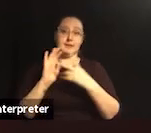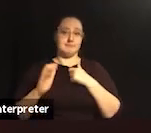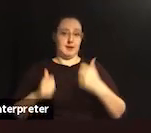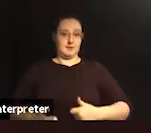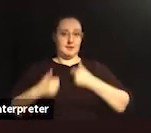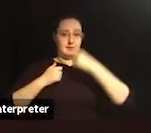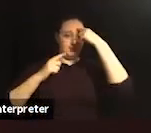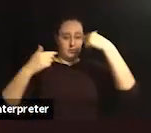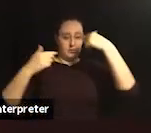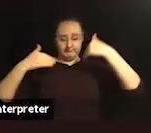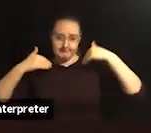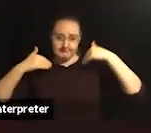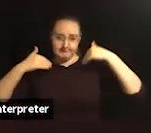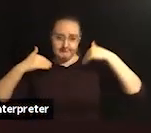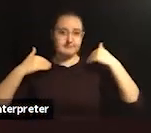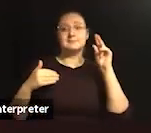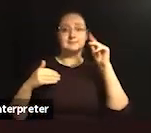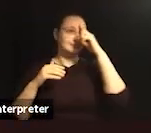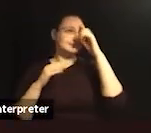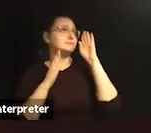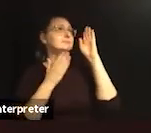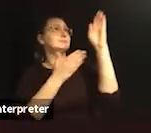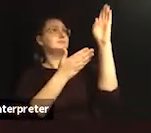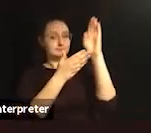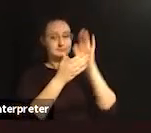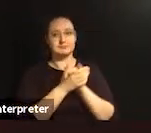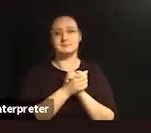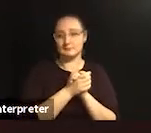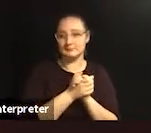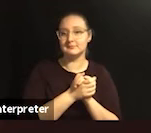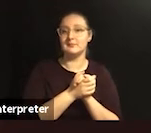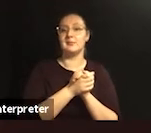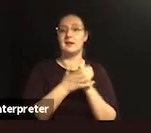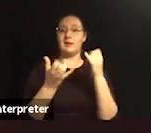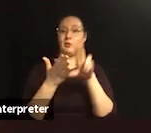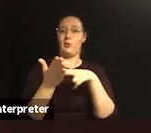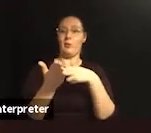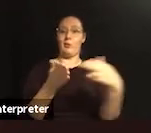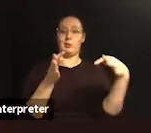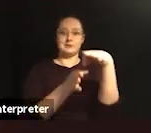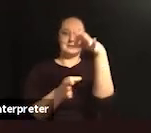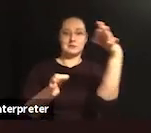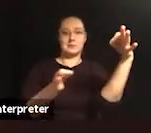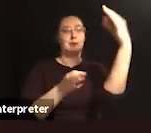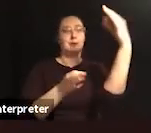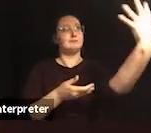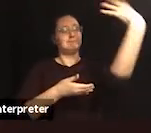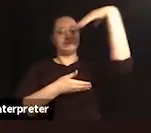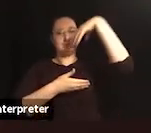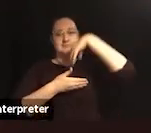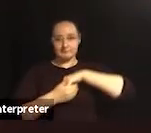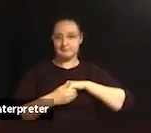sent the Holy Spirit, his own first gift for those who believe, to complete his work in the world and to bring